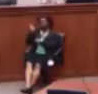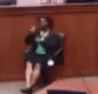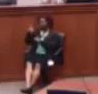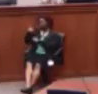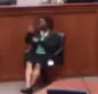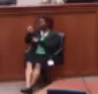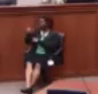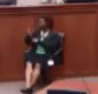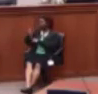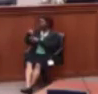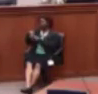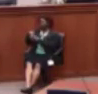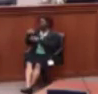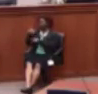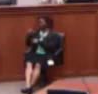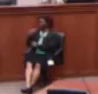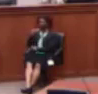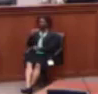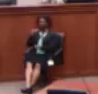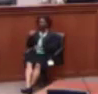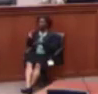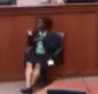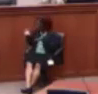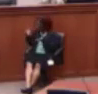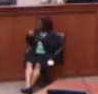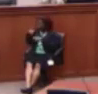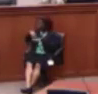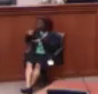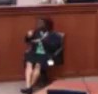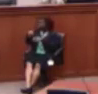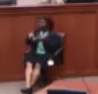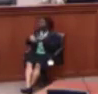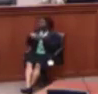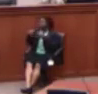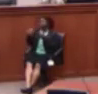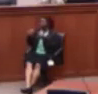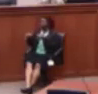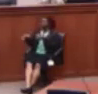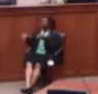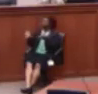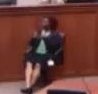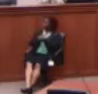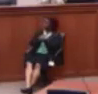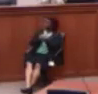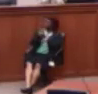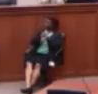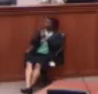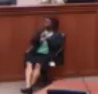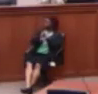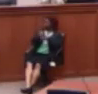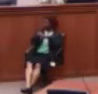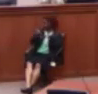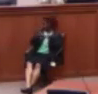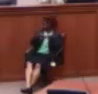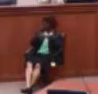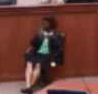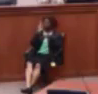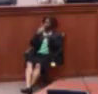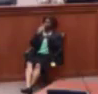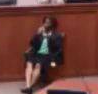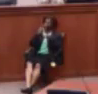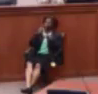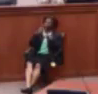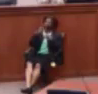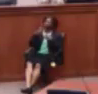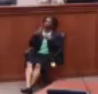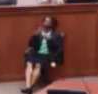in the state are now offering Jump Start courses along with workplace-based experience and paid employment over the summer through Jump